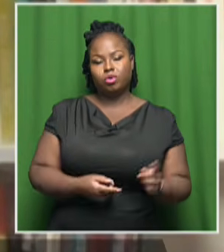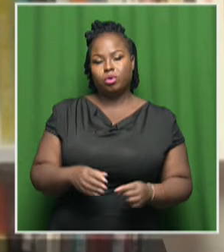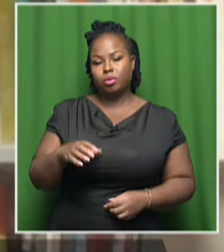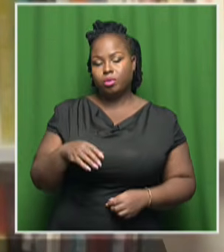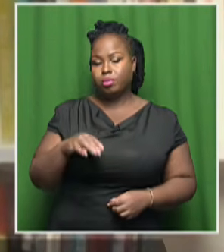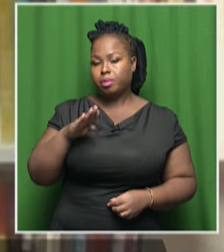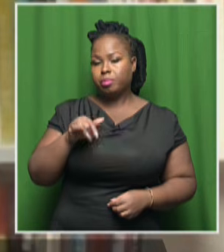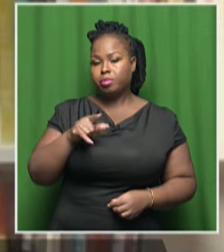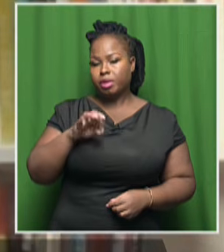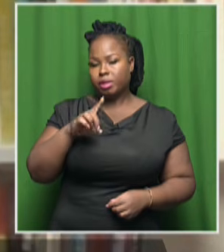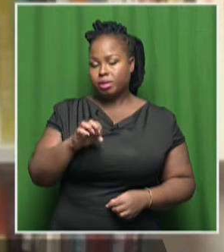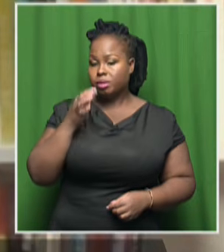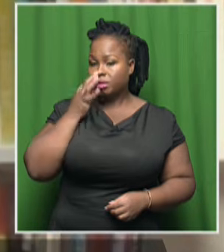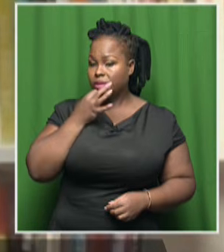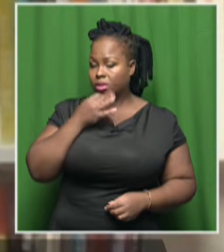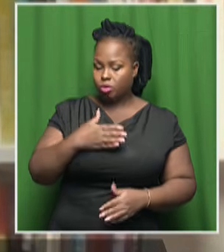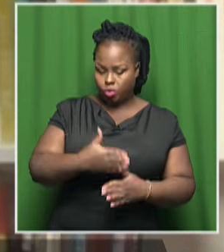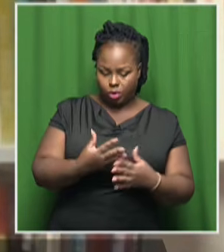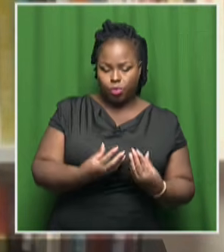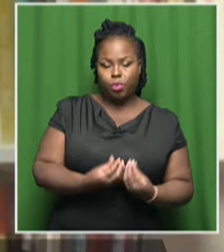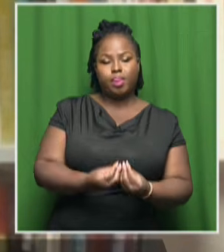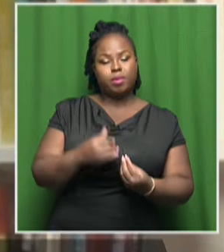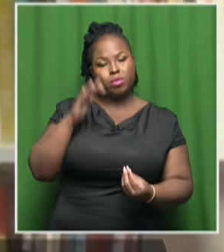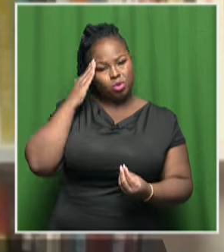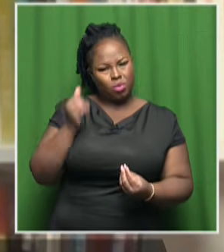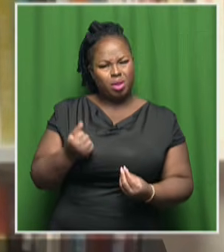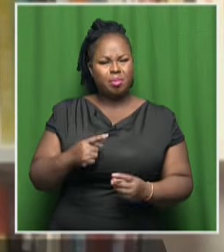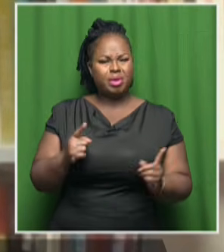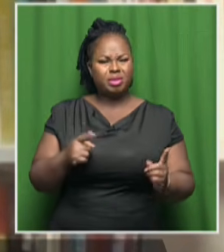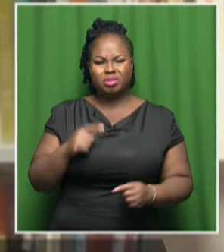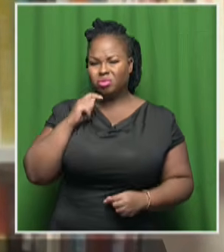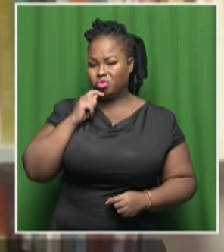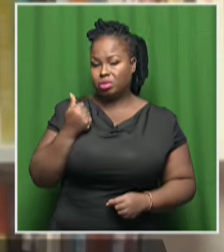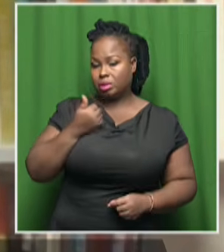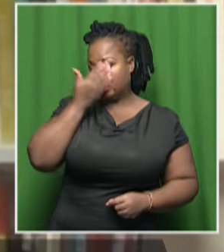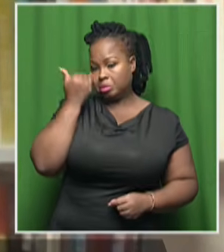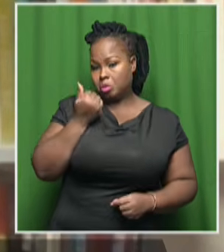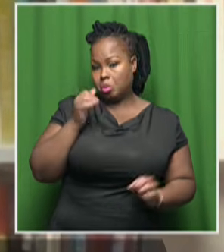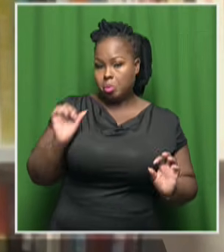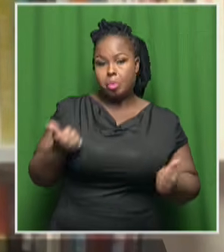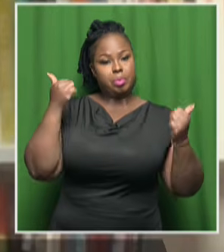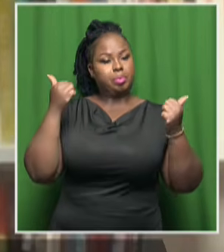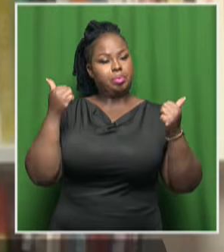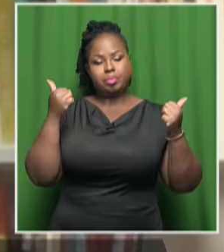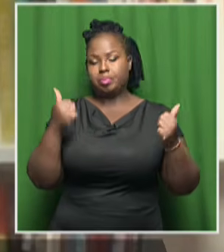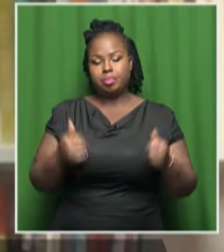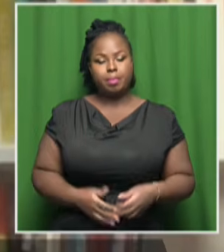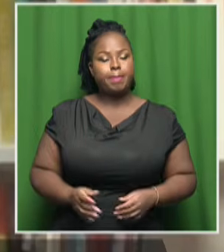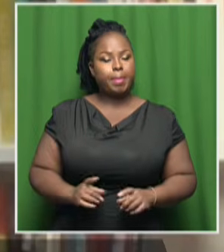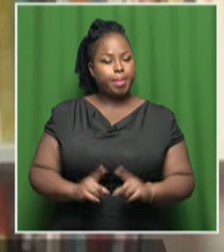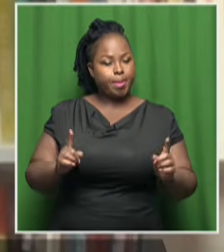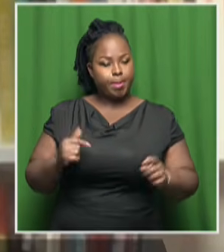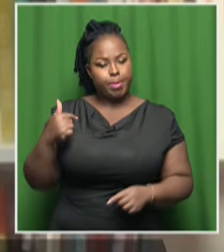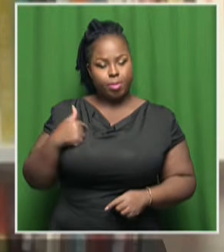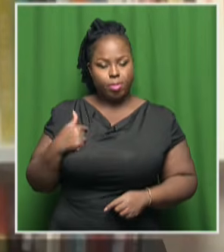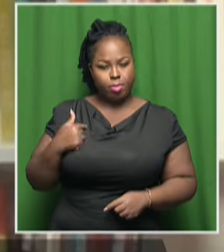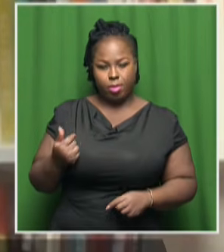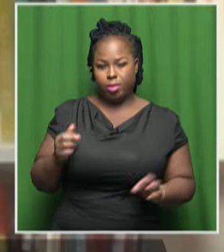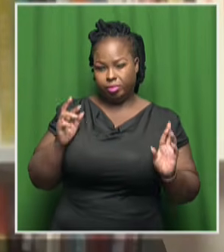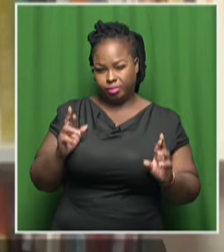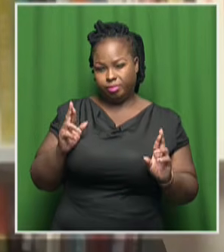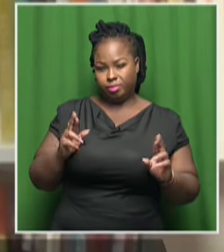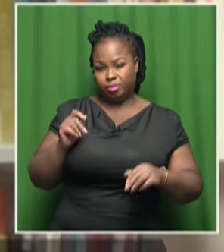very clear that he worked with O'Sullivan, he knew O'Sullivan, but he seemed to allege that he doesn't know O'Sullivan that good. But here's a point that I